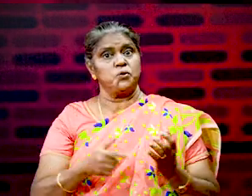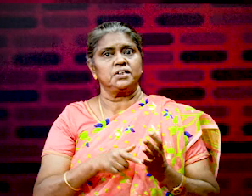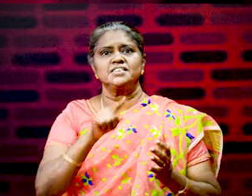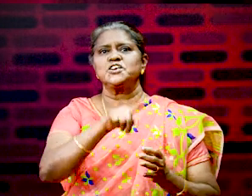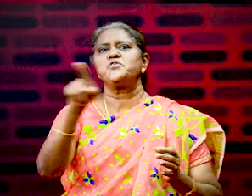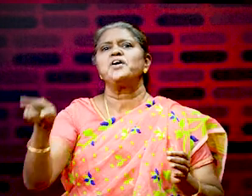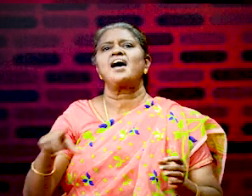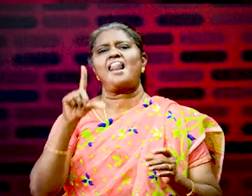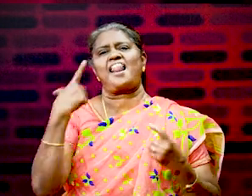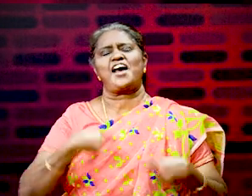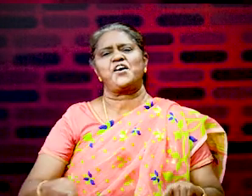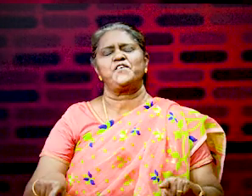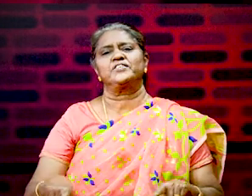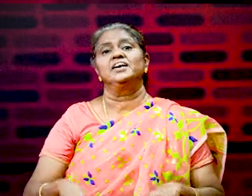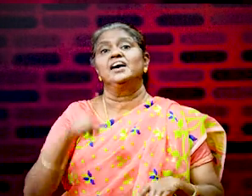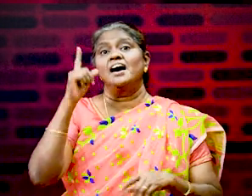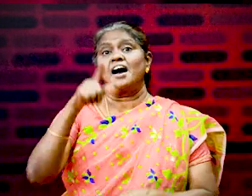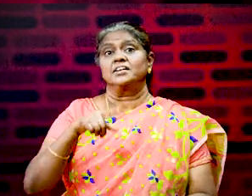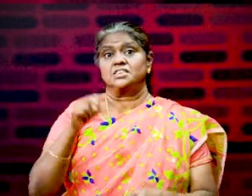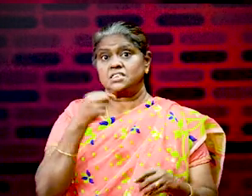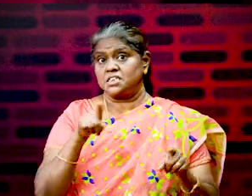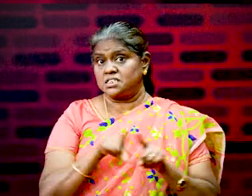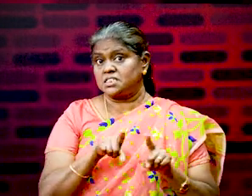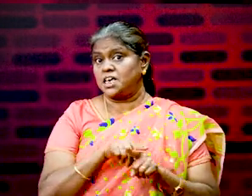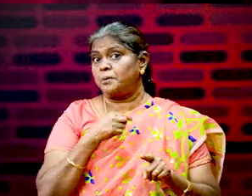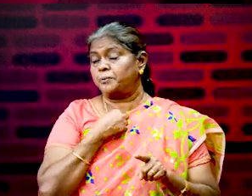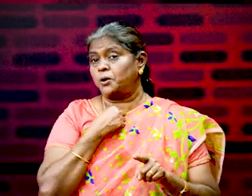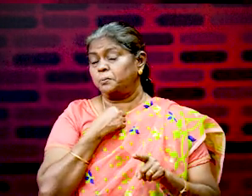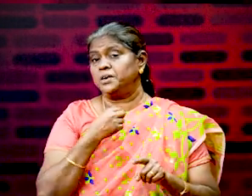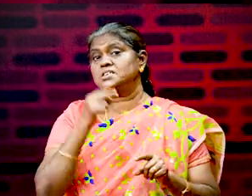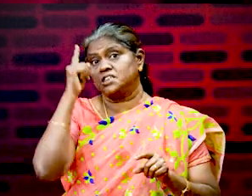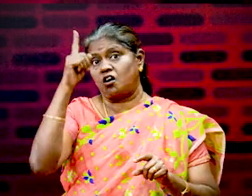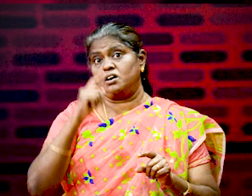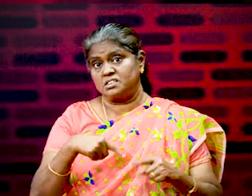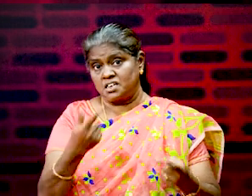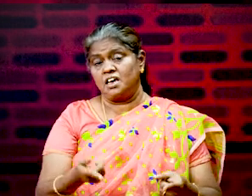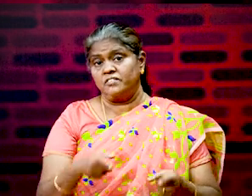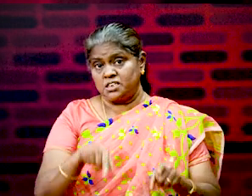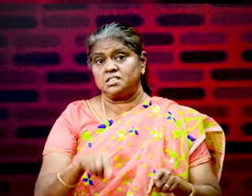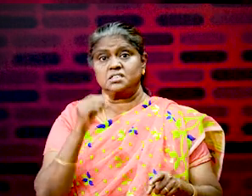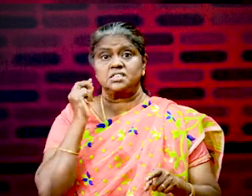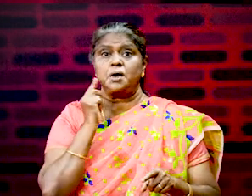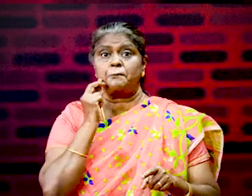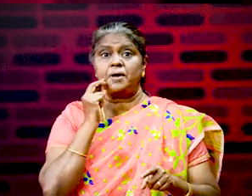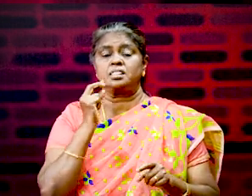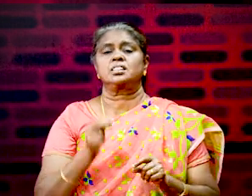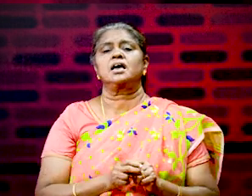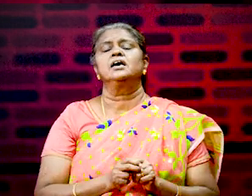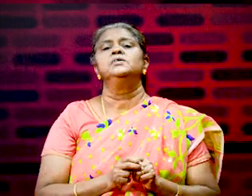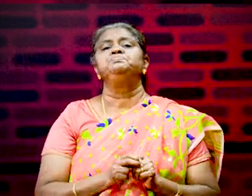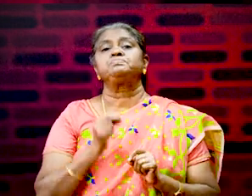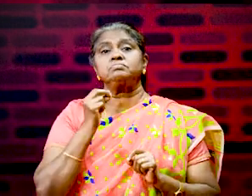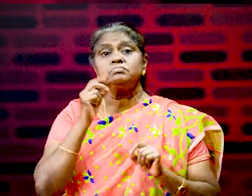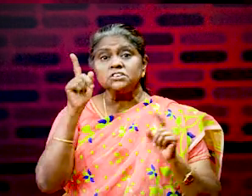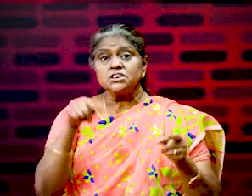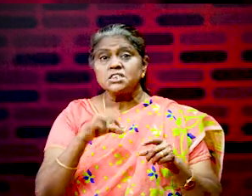This is the promise God is giving you for this month. This special promise has 3 special blessings. I would